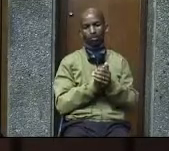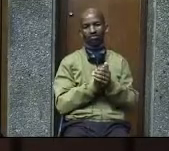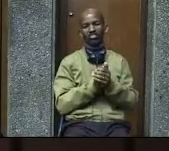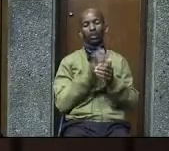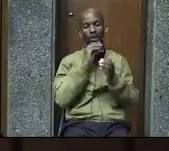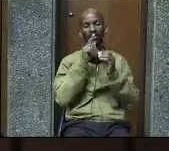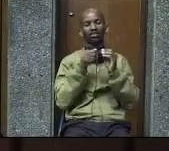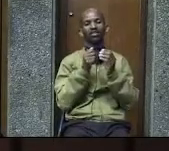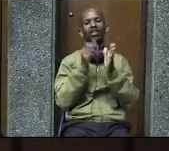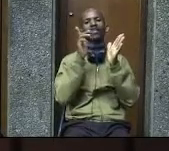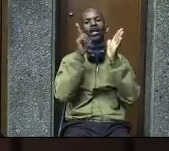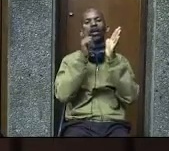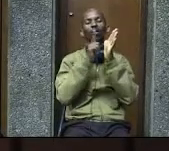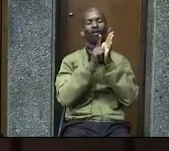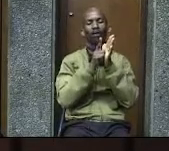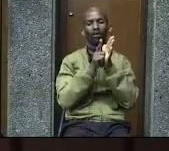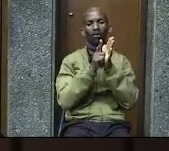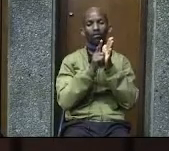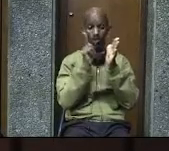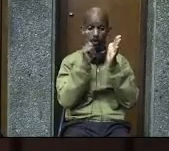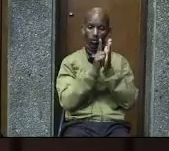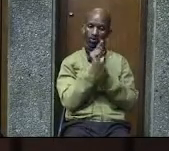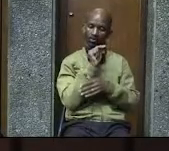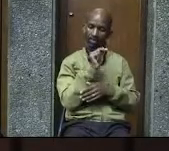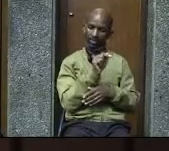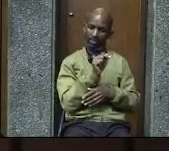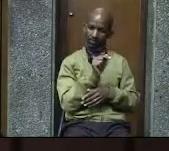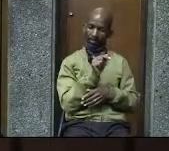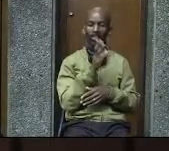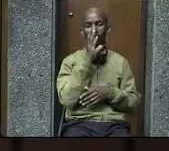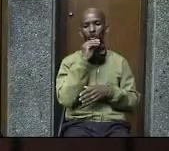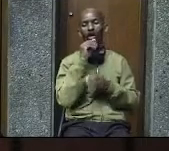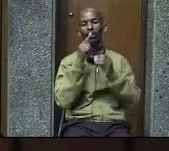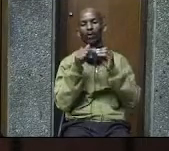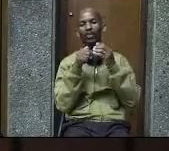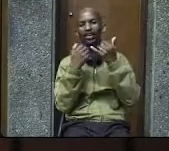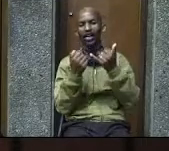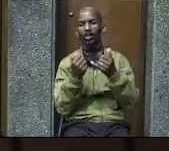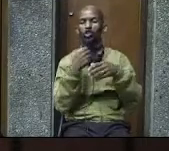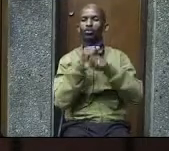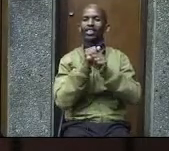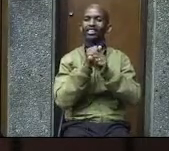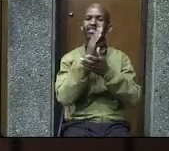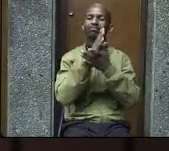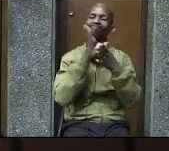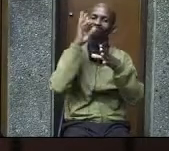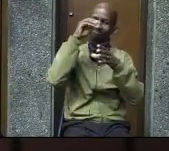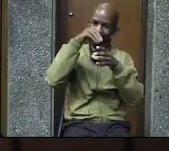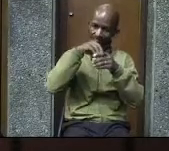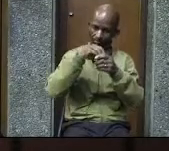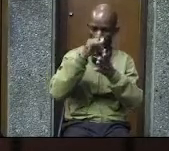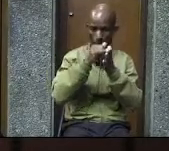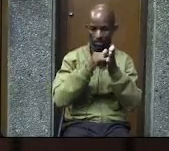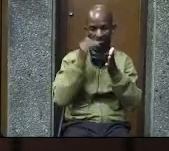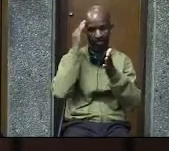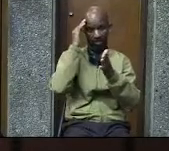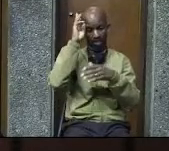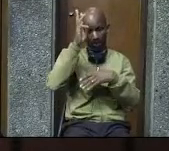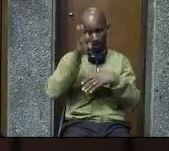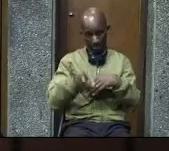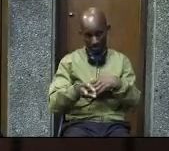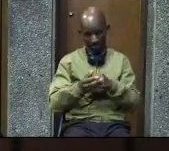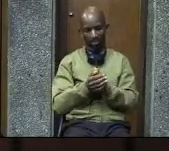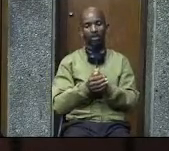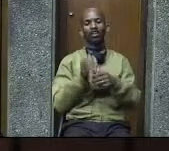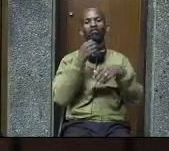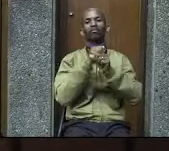di clause jwalo those clauses as you were quoting them as you were making some inputs just know that they will be